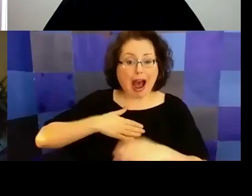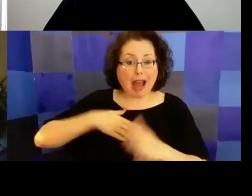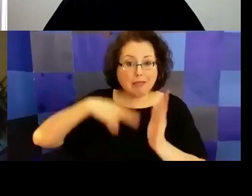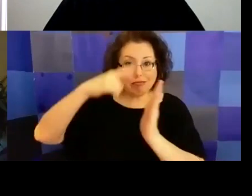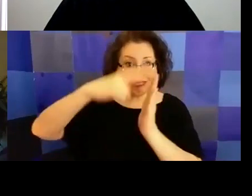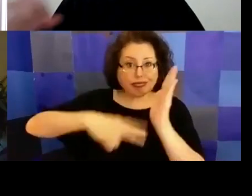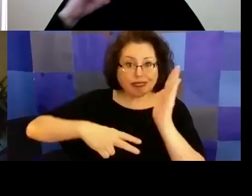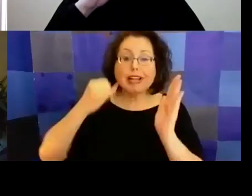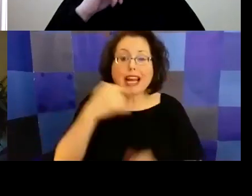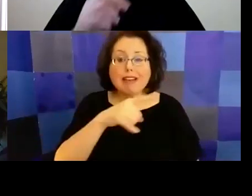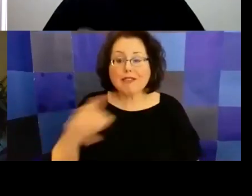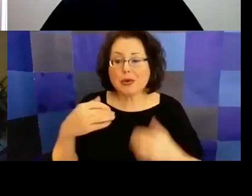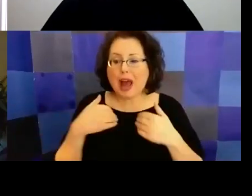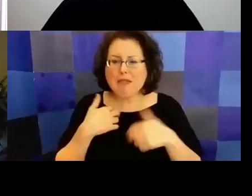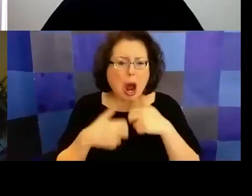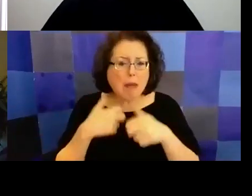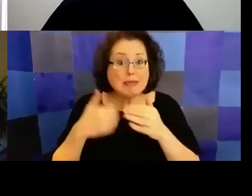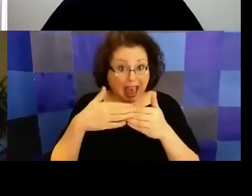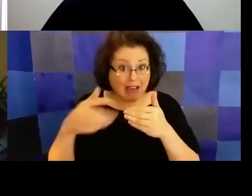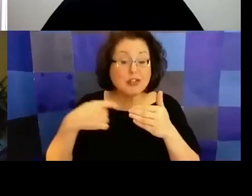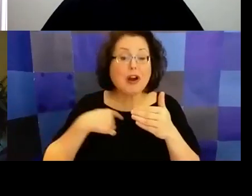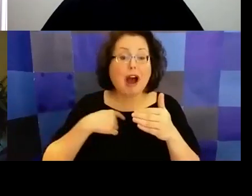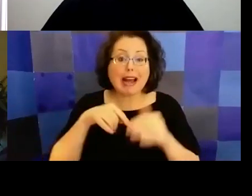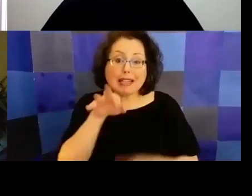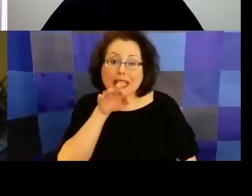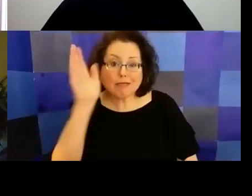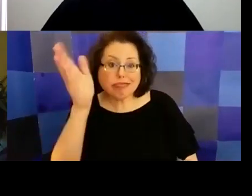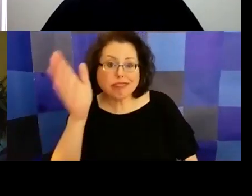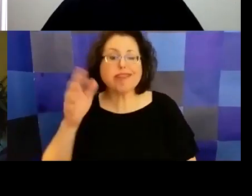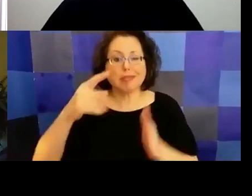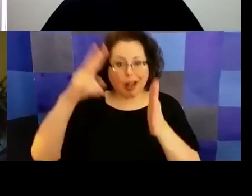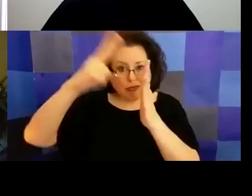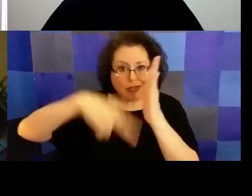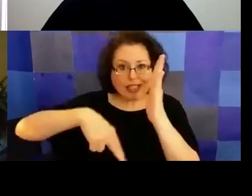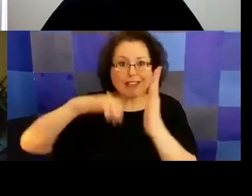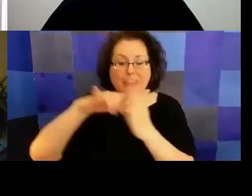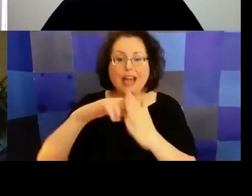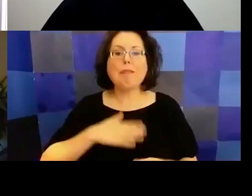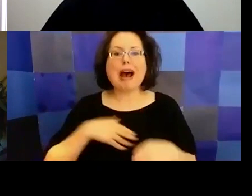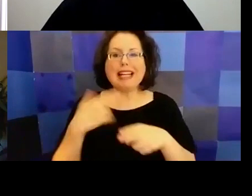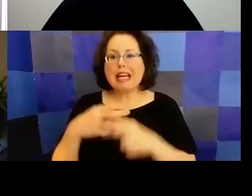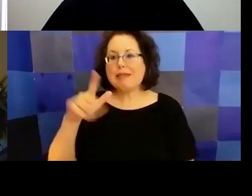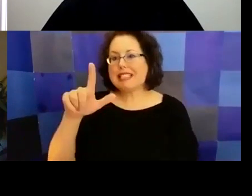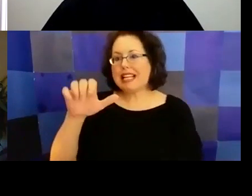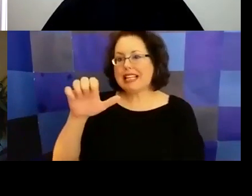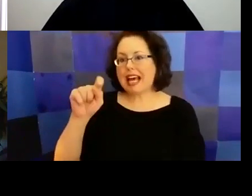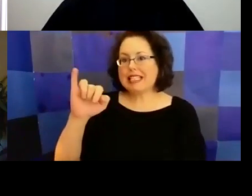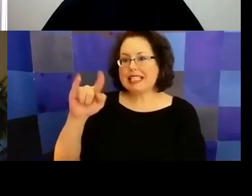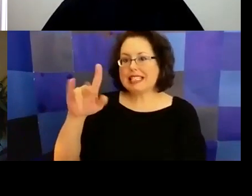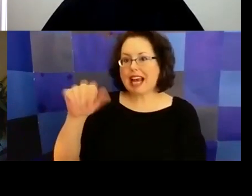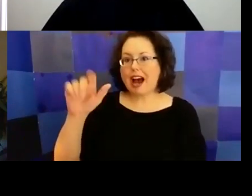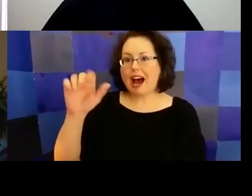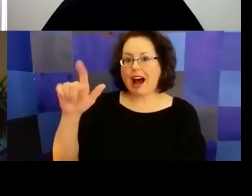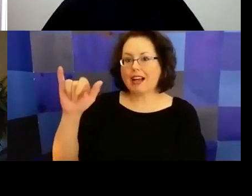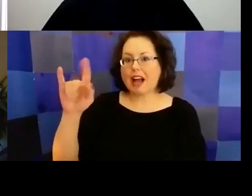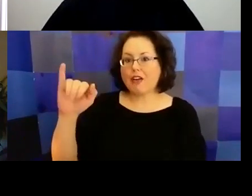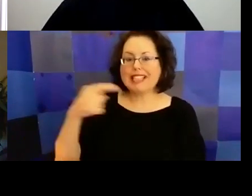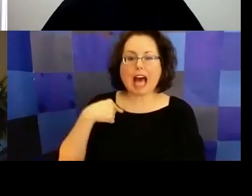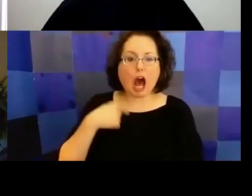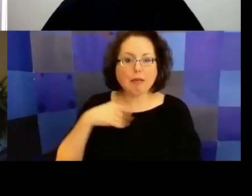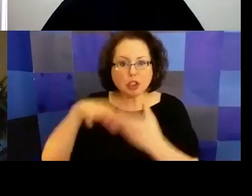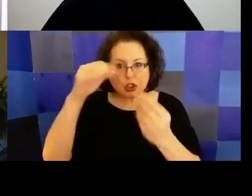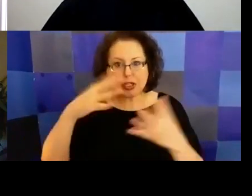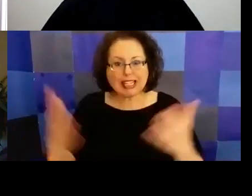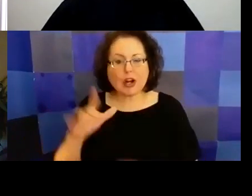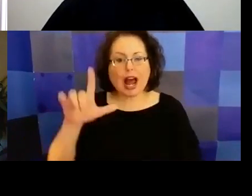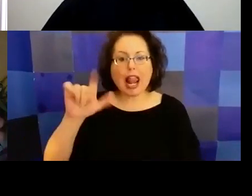after I speak, you can check that out and I'll answer all of your questions. My name is Leticia Alcaraz, and I'm a student at La Roche University. Some of you might have